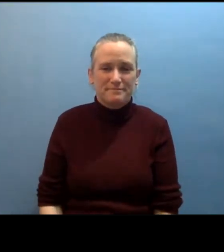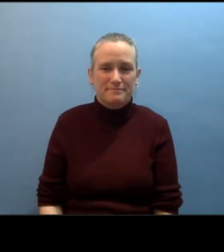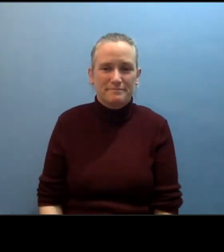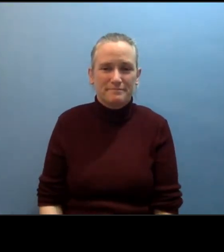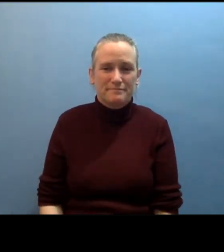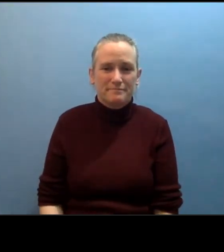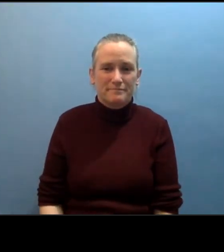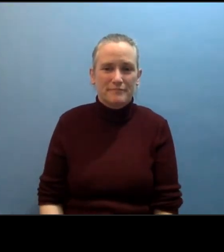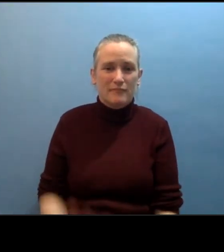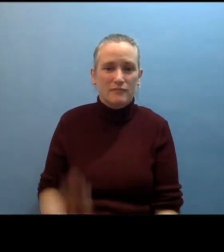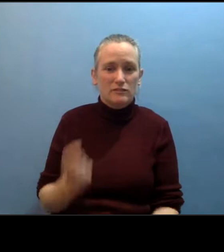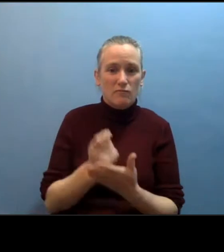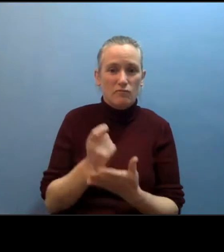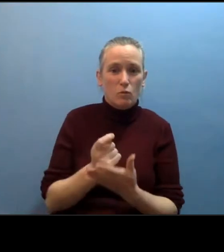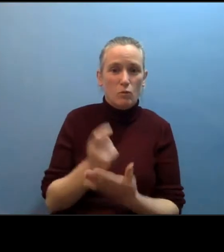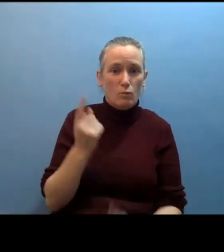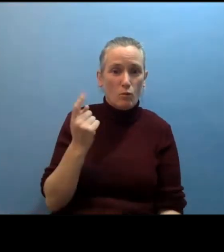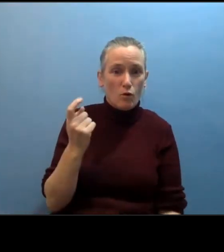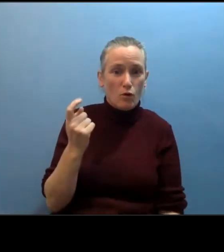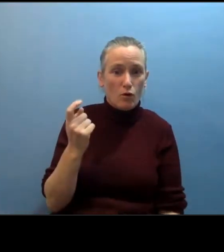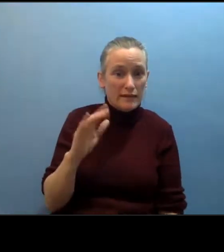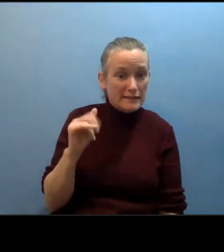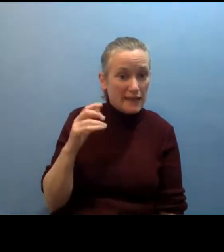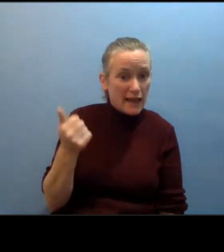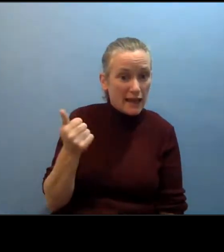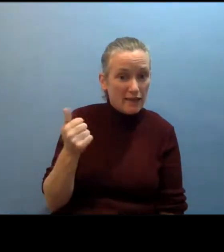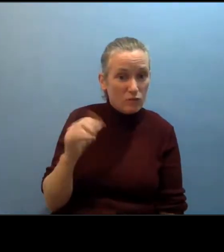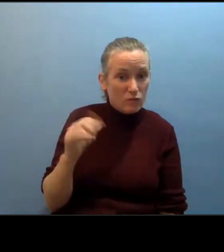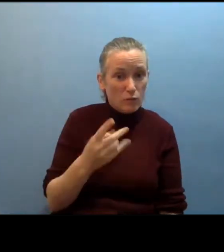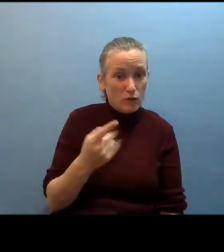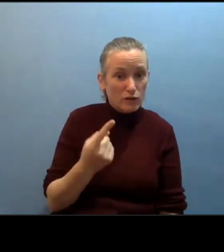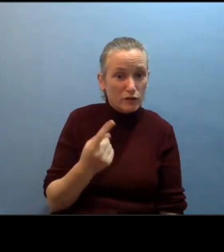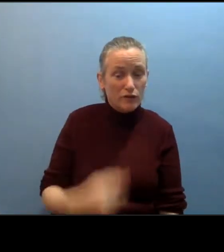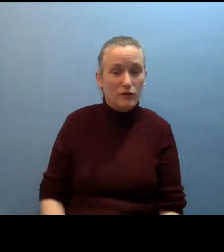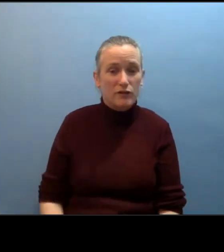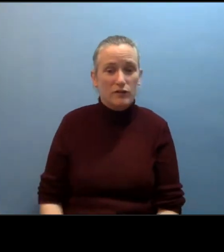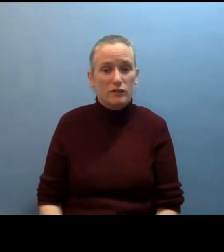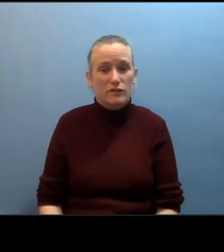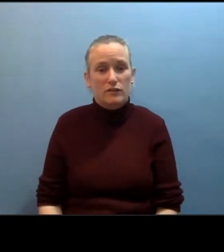Do we have time for one more there, Linda? Do you have a quick one, or are we?